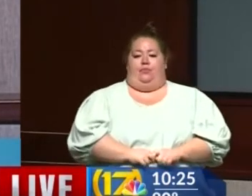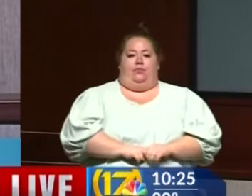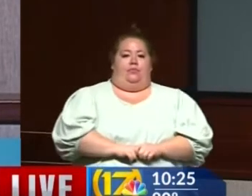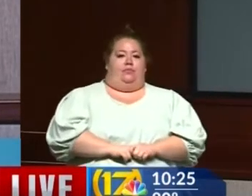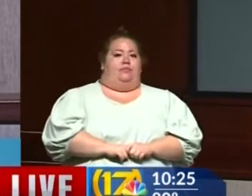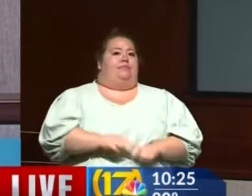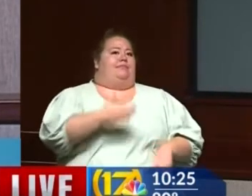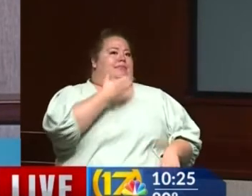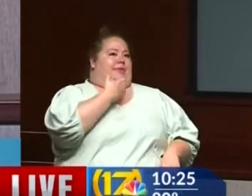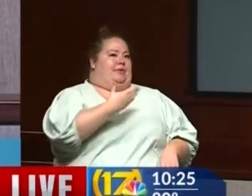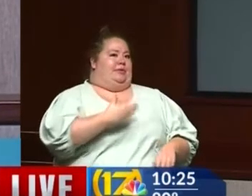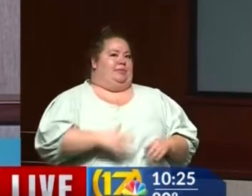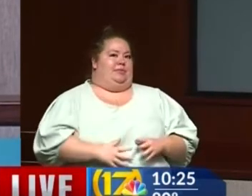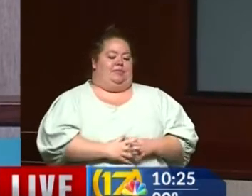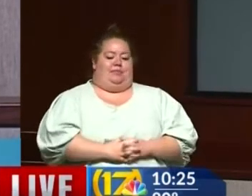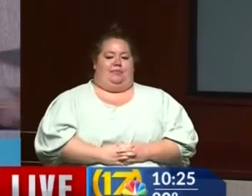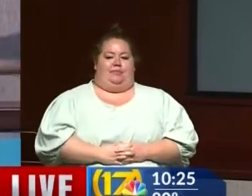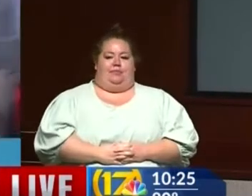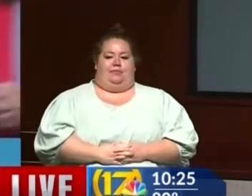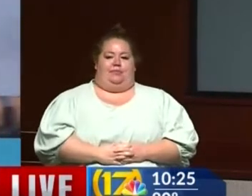Thank you, Kimberly.